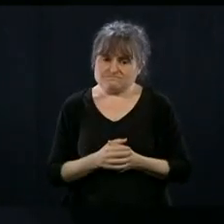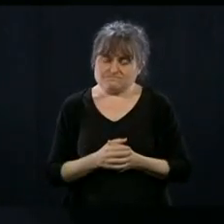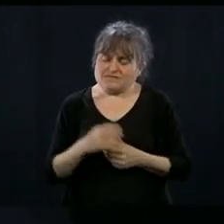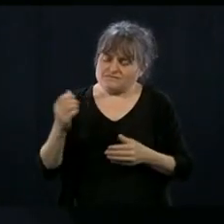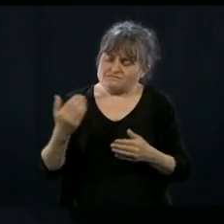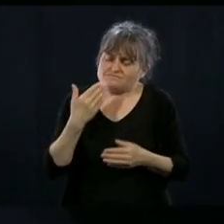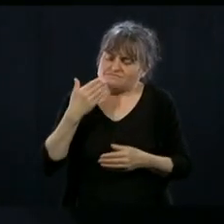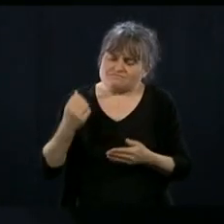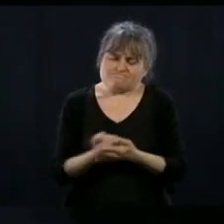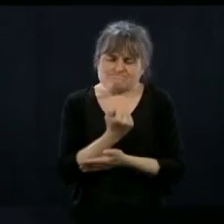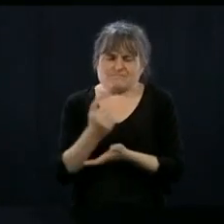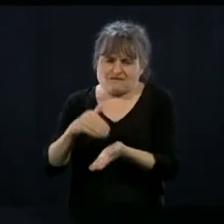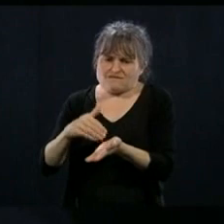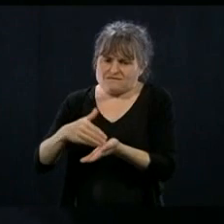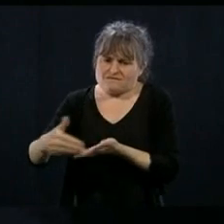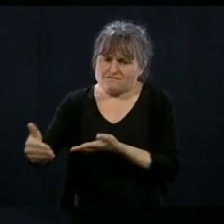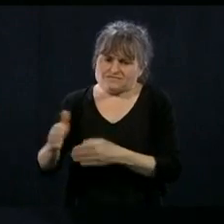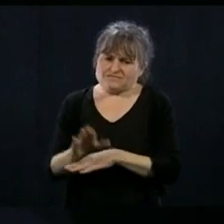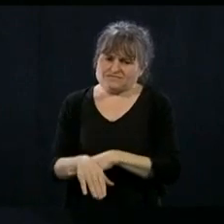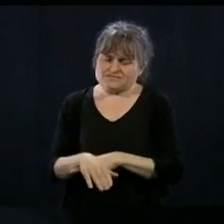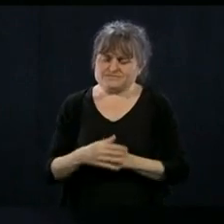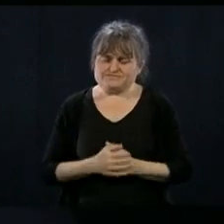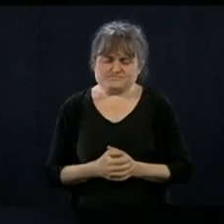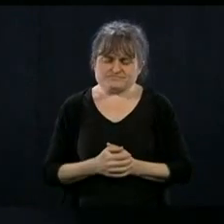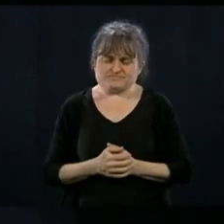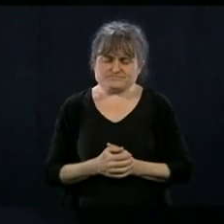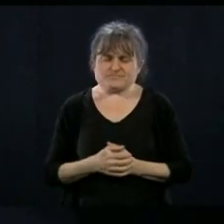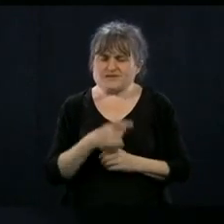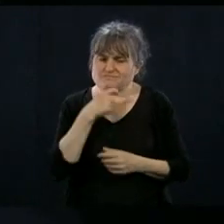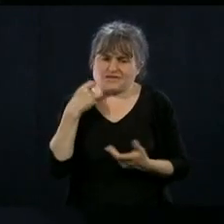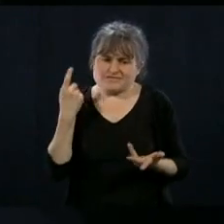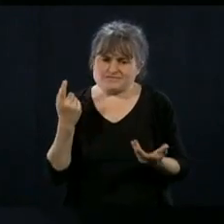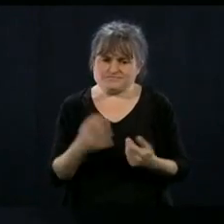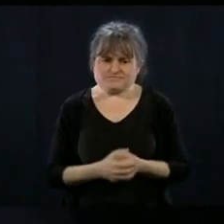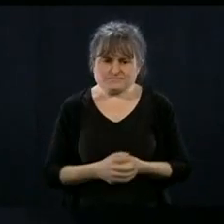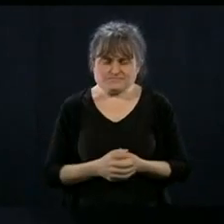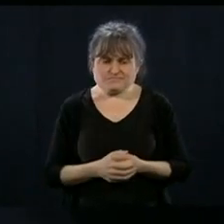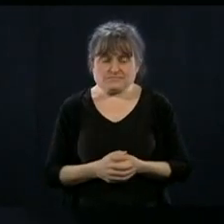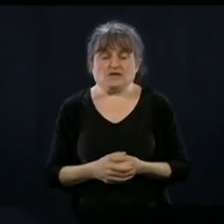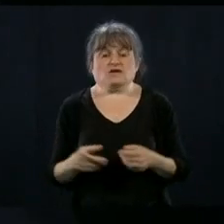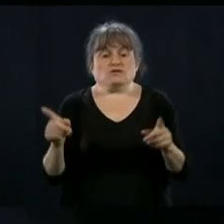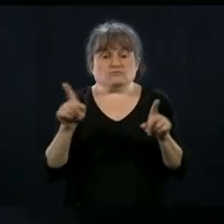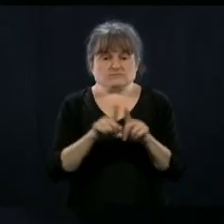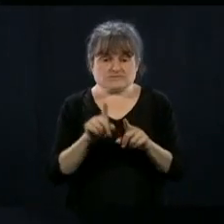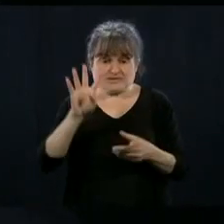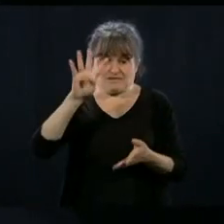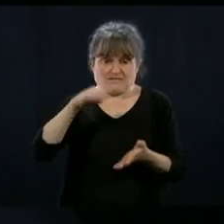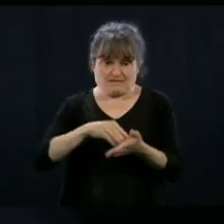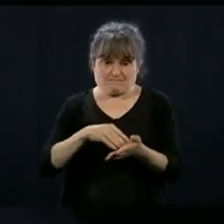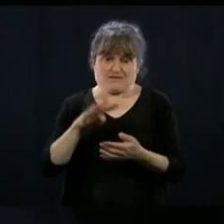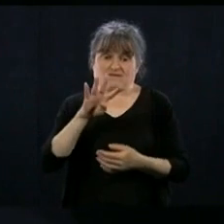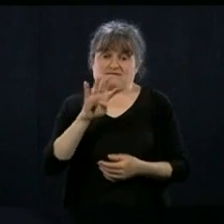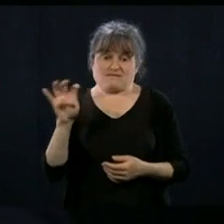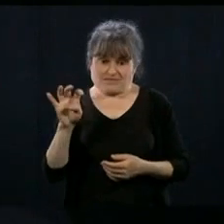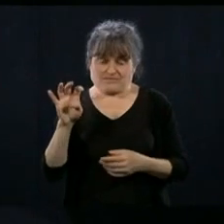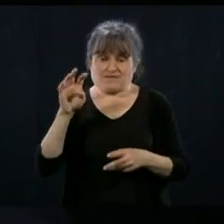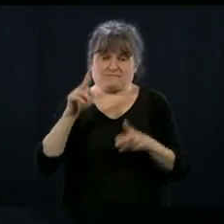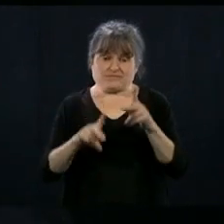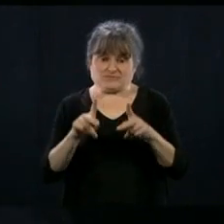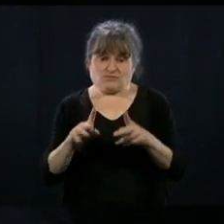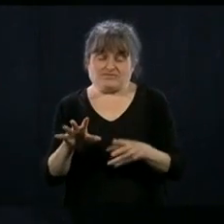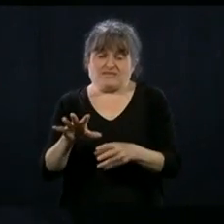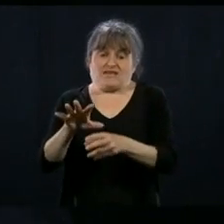will be more deaths. Perhaps also to tell you that those 4,400 people who are